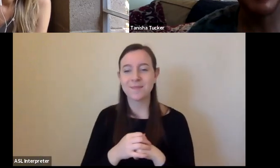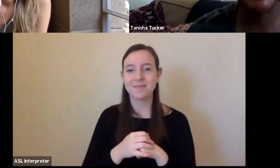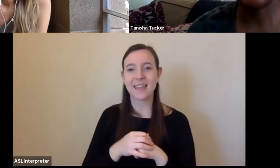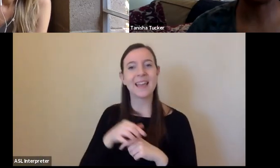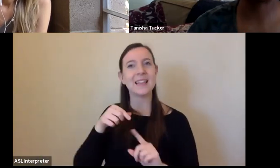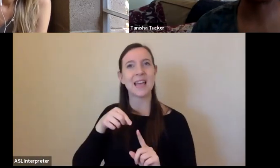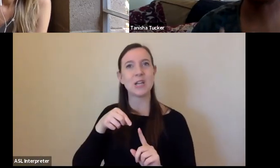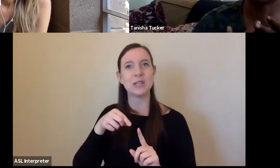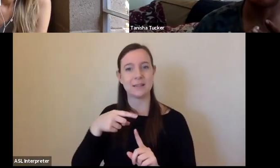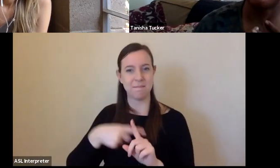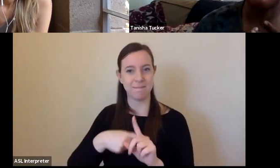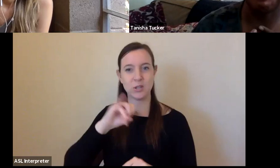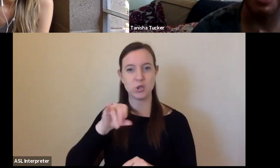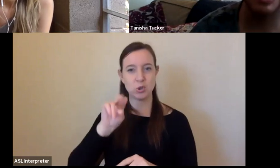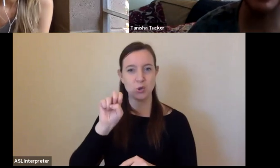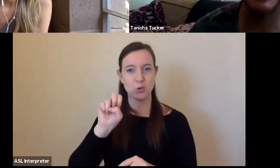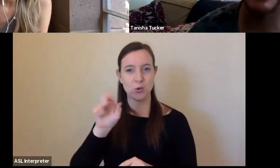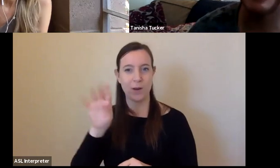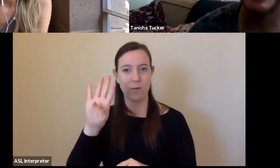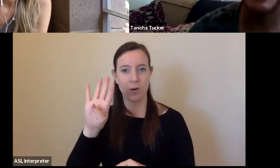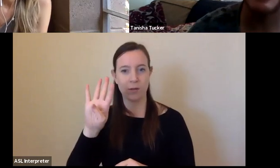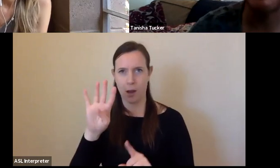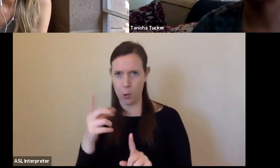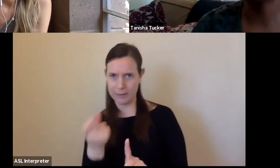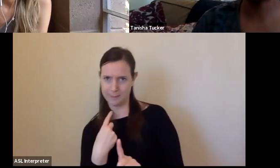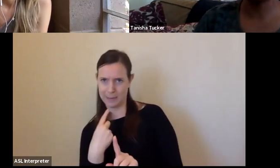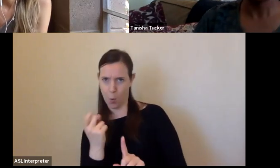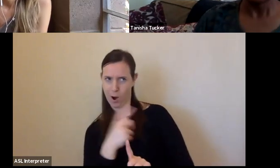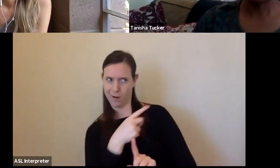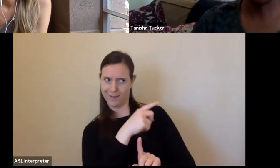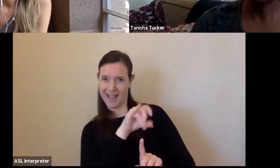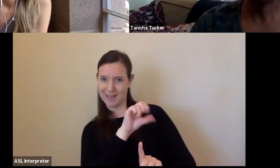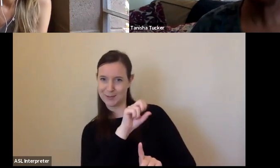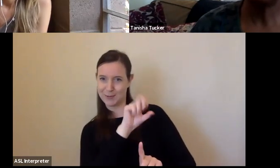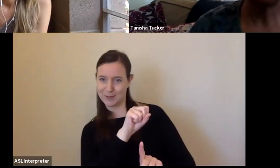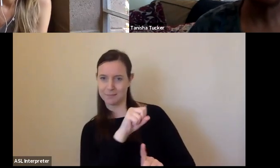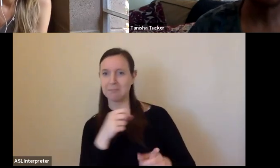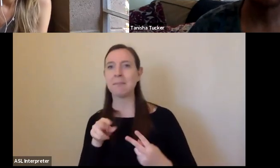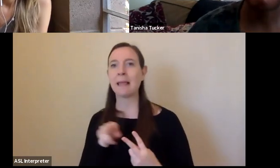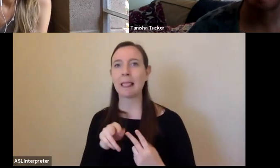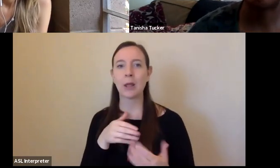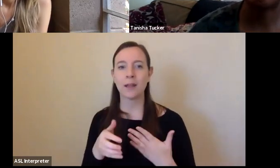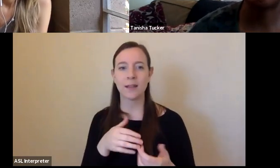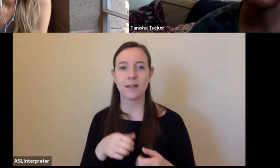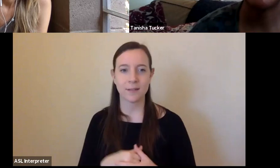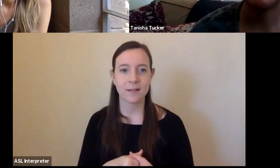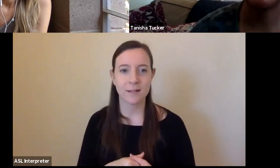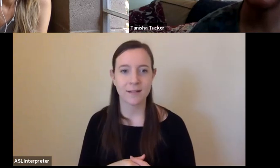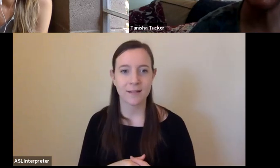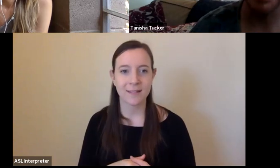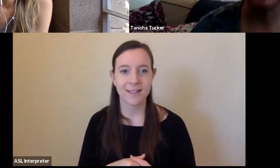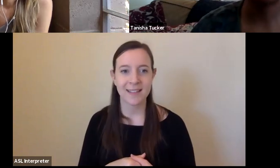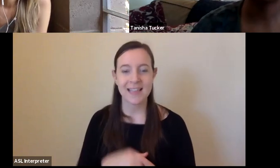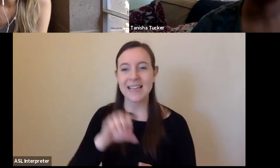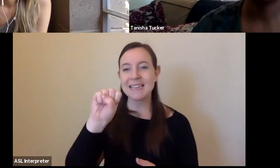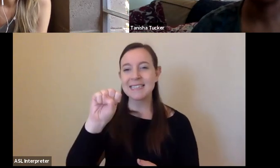Yes. Hey, are you asking me or Jesus? Both, either of you, just to. Well, the Dia de San Juan celebrates anybody who's named Juan, which